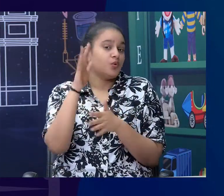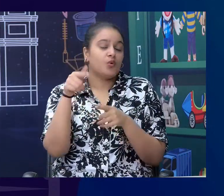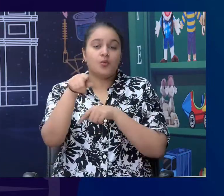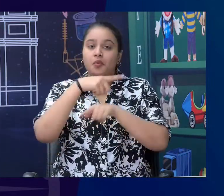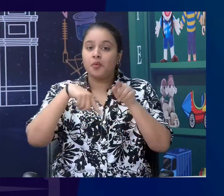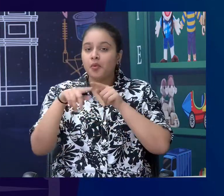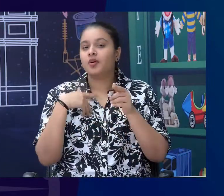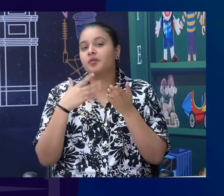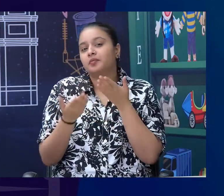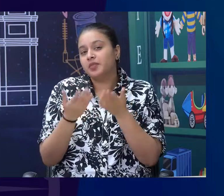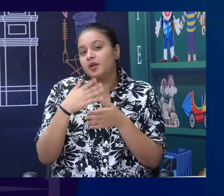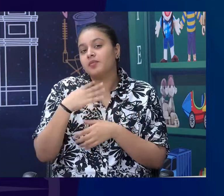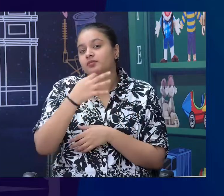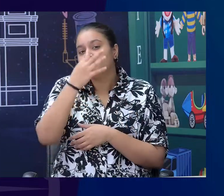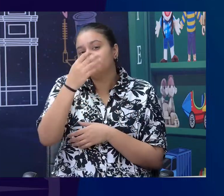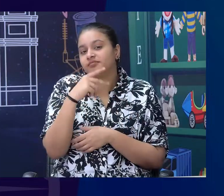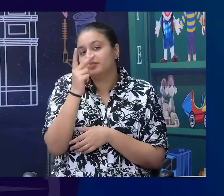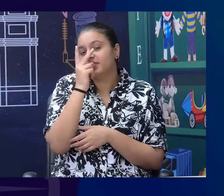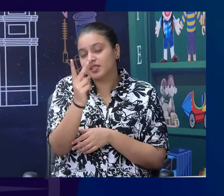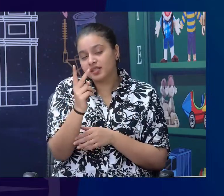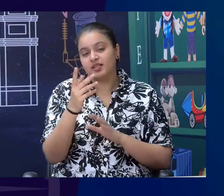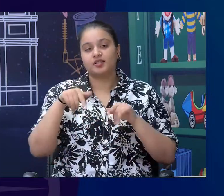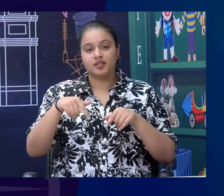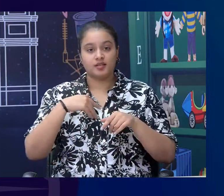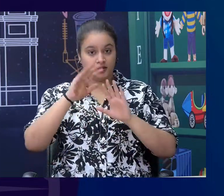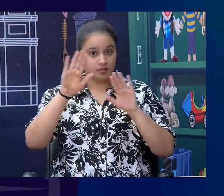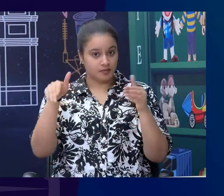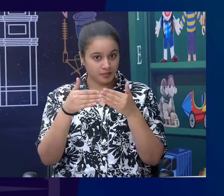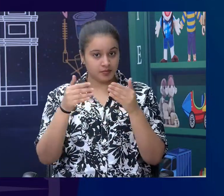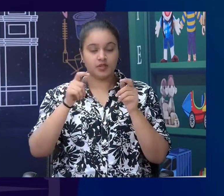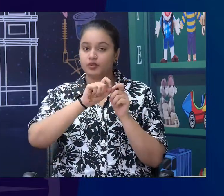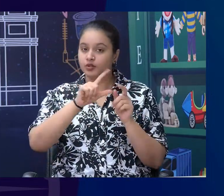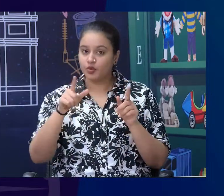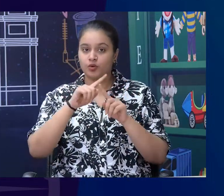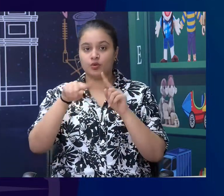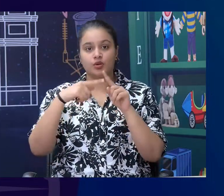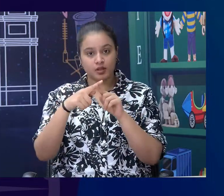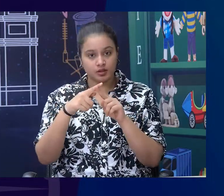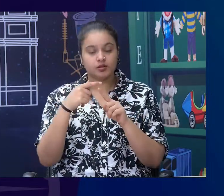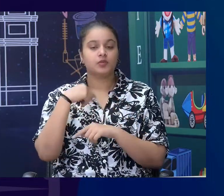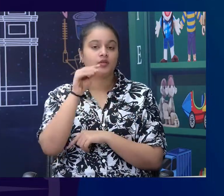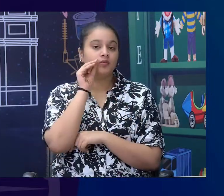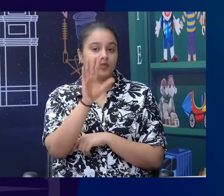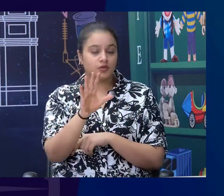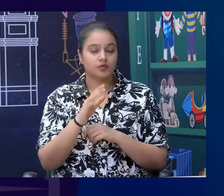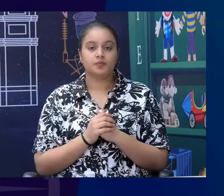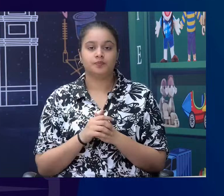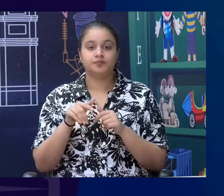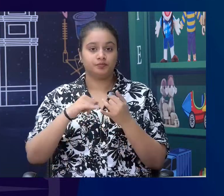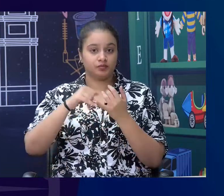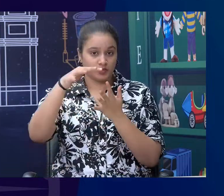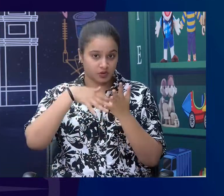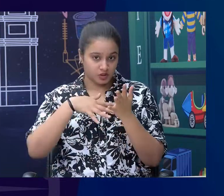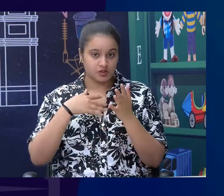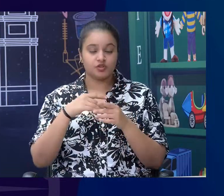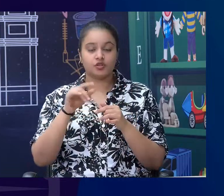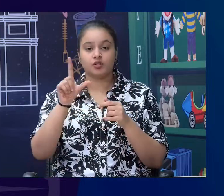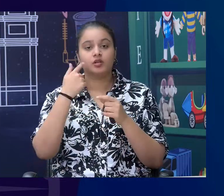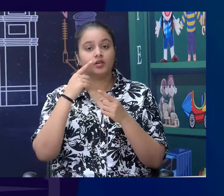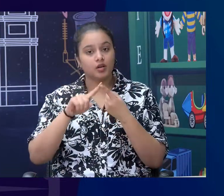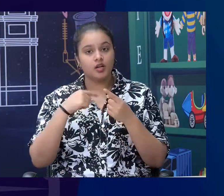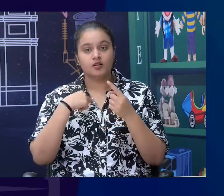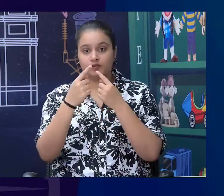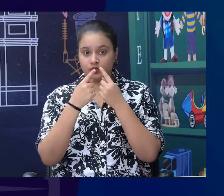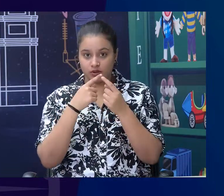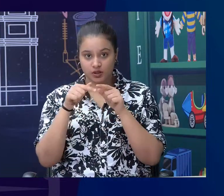are also looking forward to it. But before I introduce you all to our experts, let me tell you once again, the session is live and interactive,